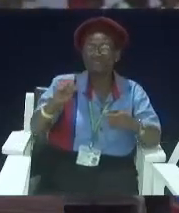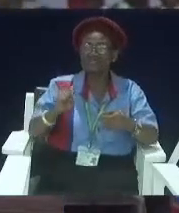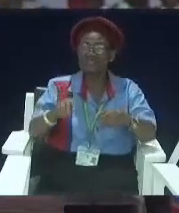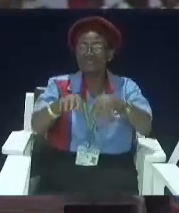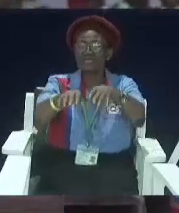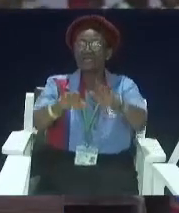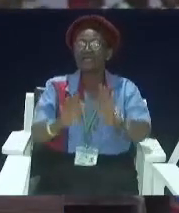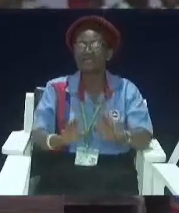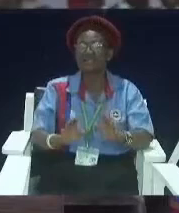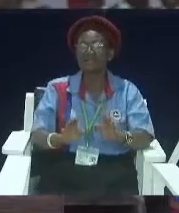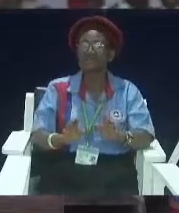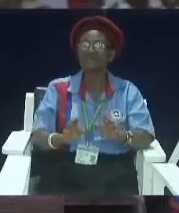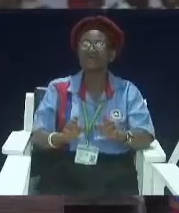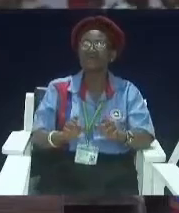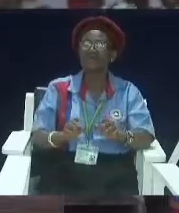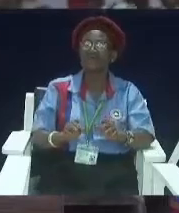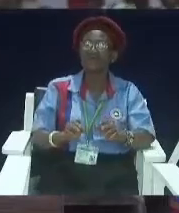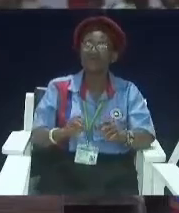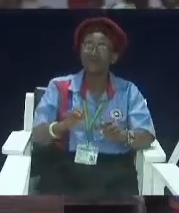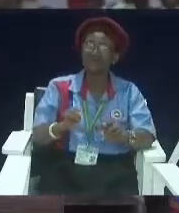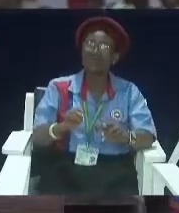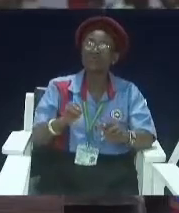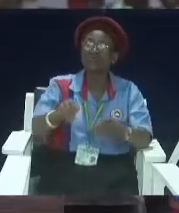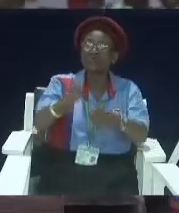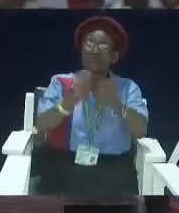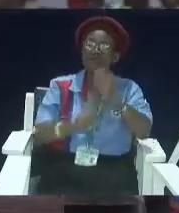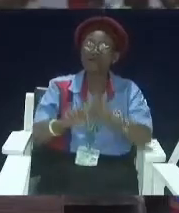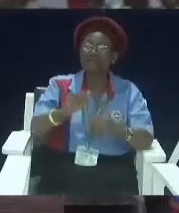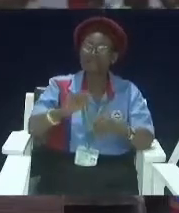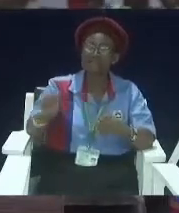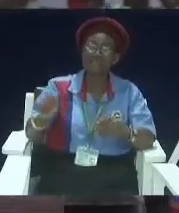Whereas a blessed man